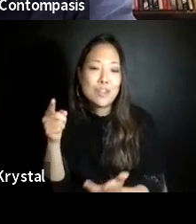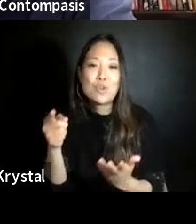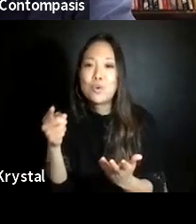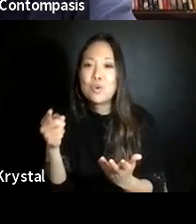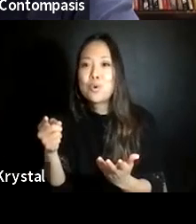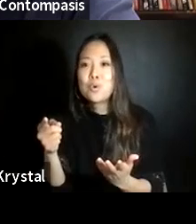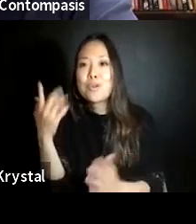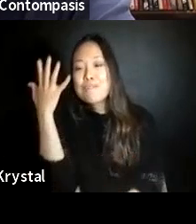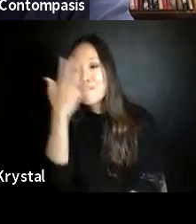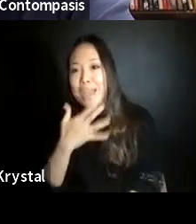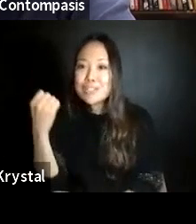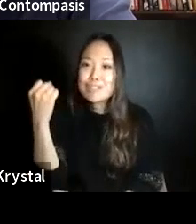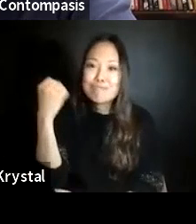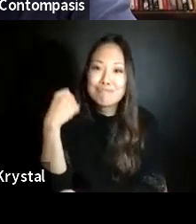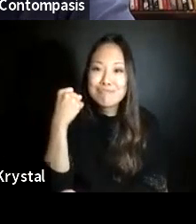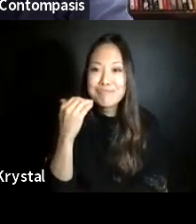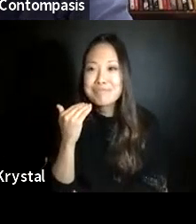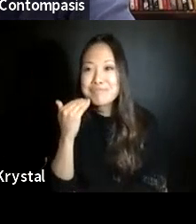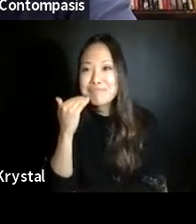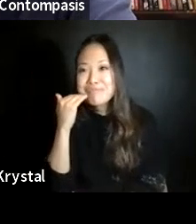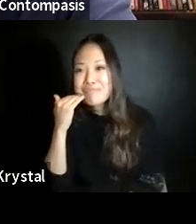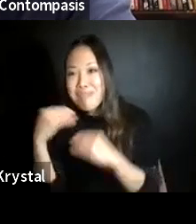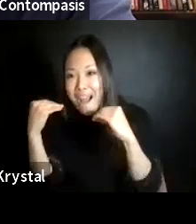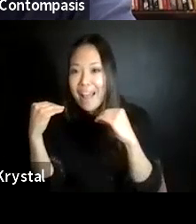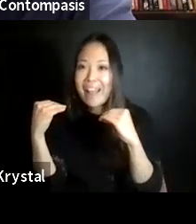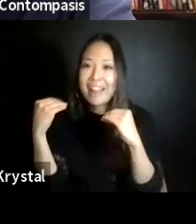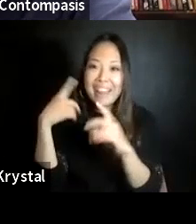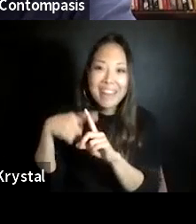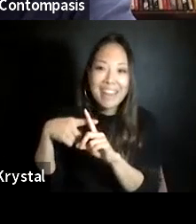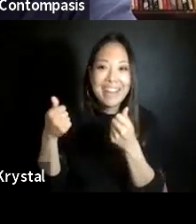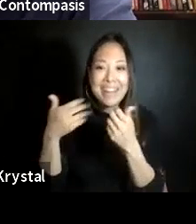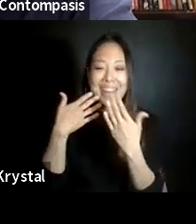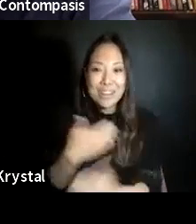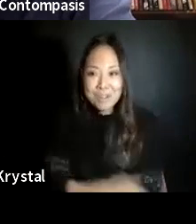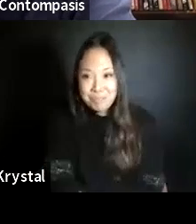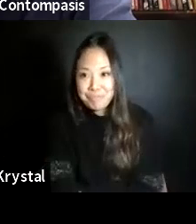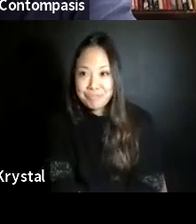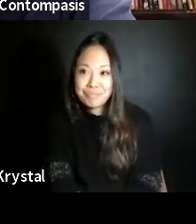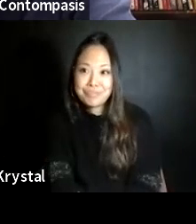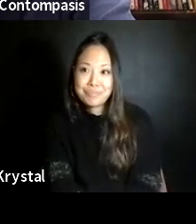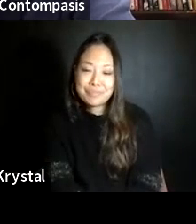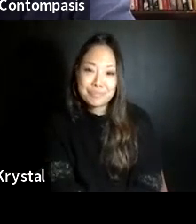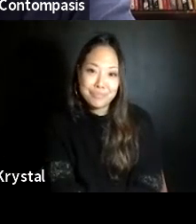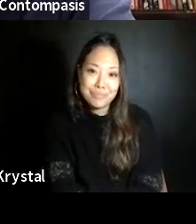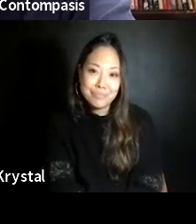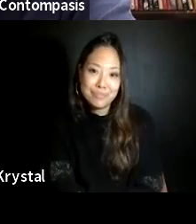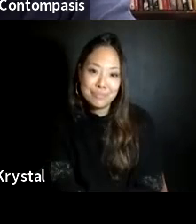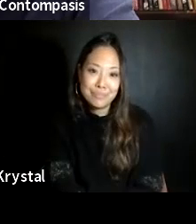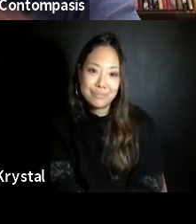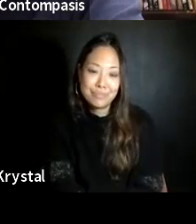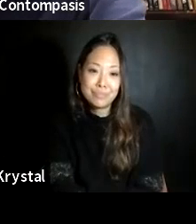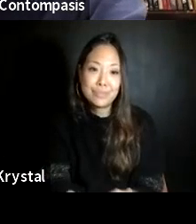affirming face throughout this evening's proceedings. Thank you. Okay. All right. So we've got two.